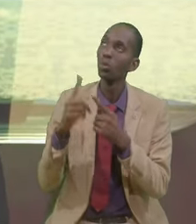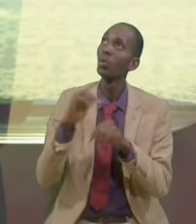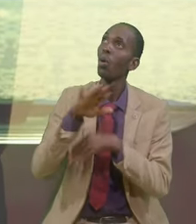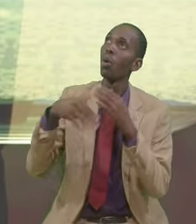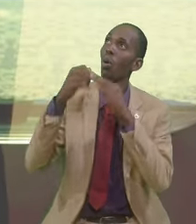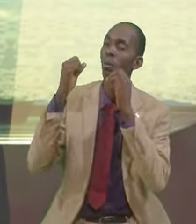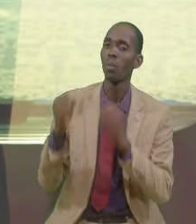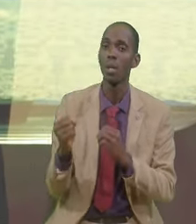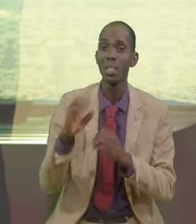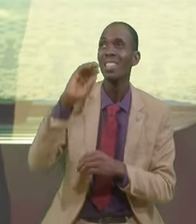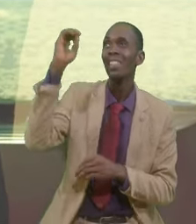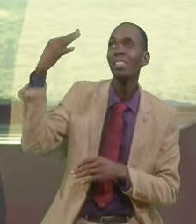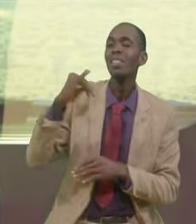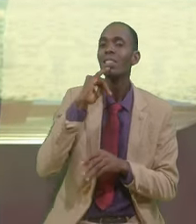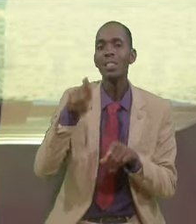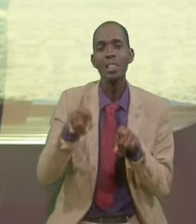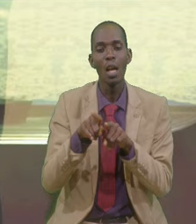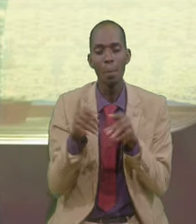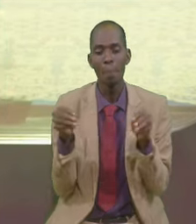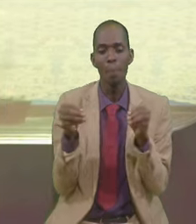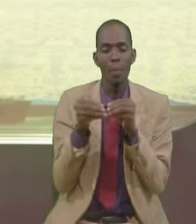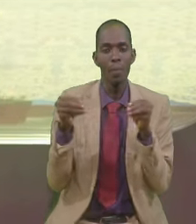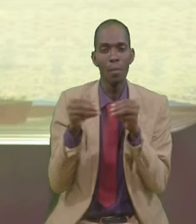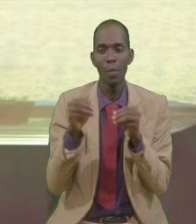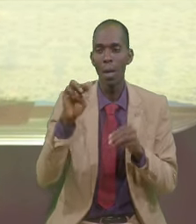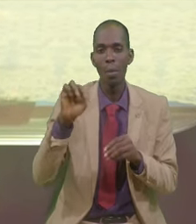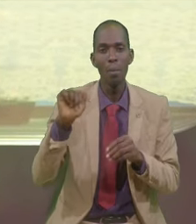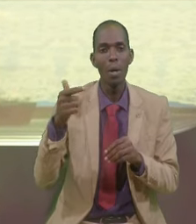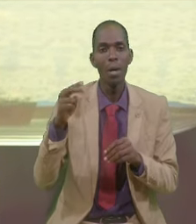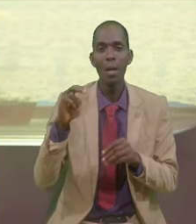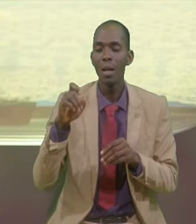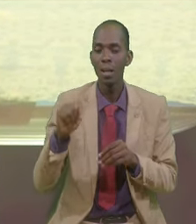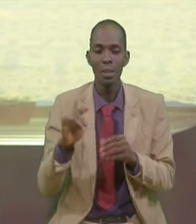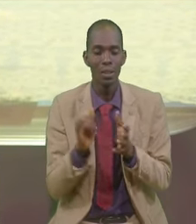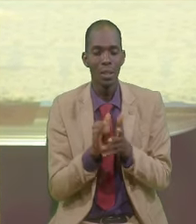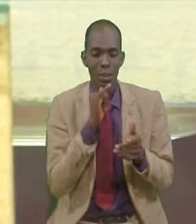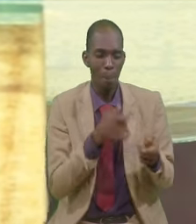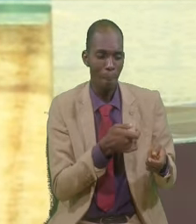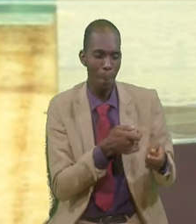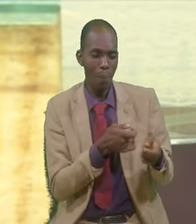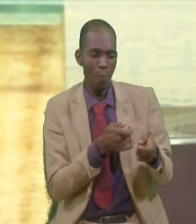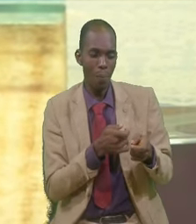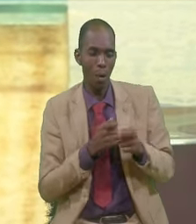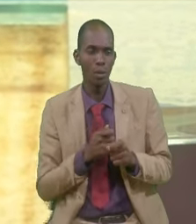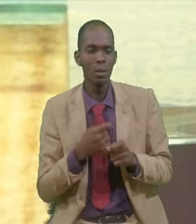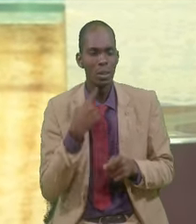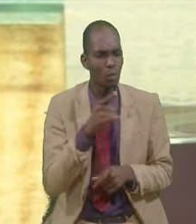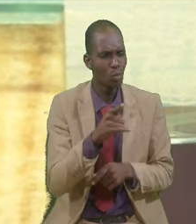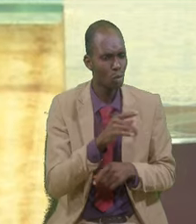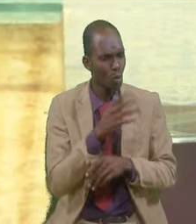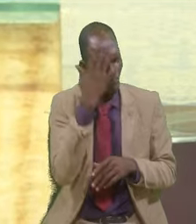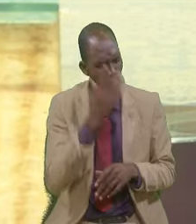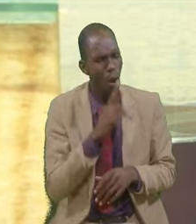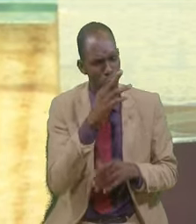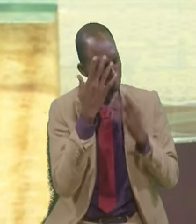like drawing you. It's like pulling you. It's like saying, don't be dejected. Don't be sorrowful. And